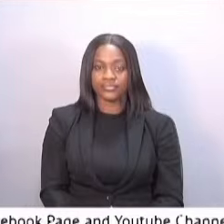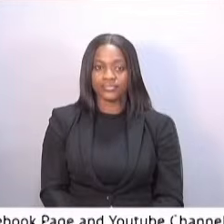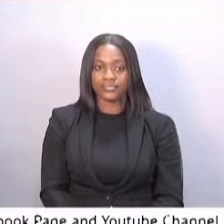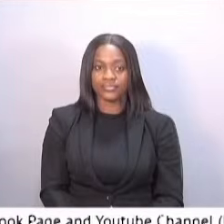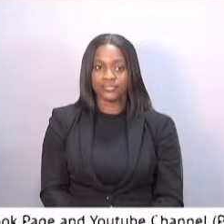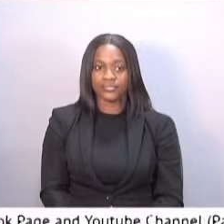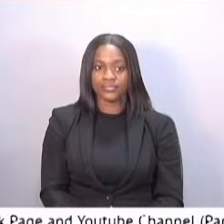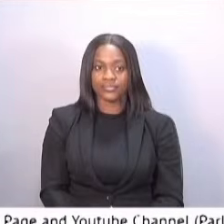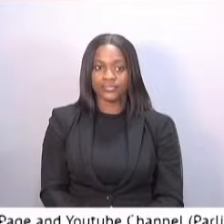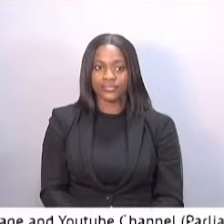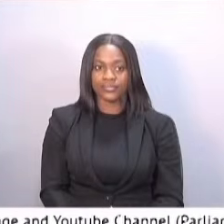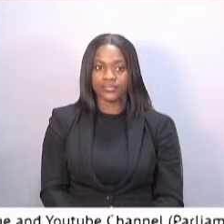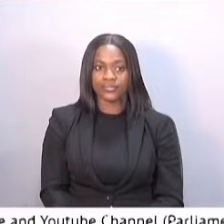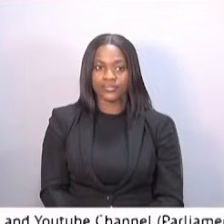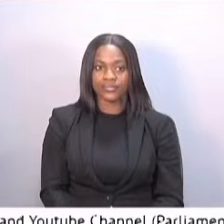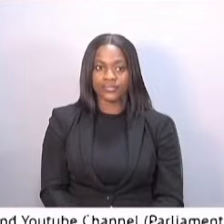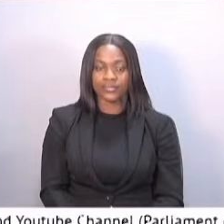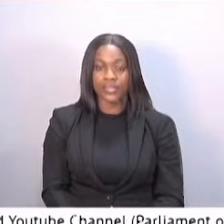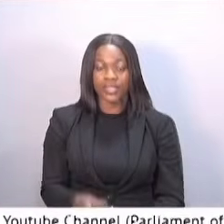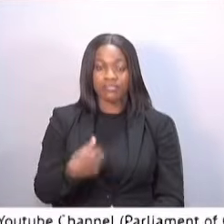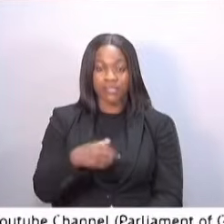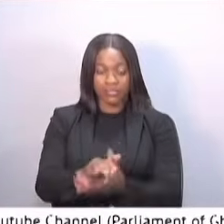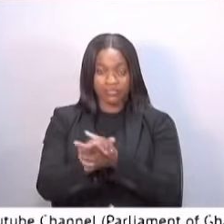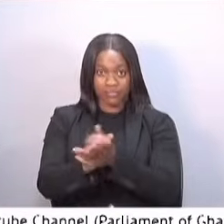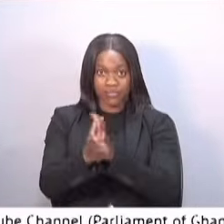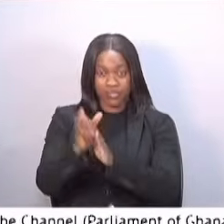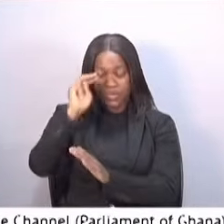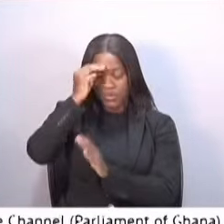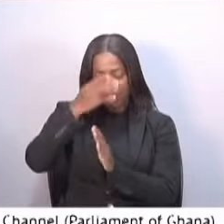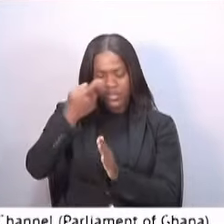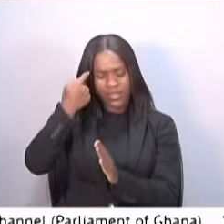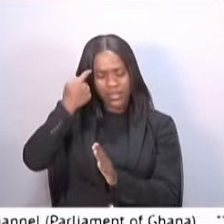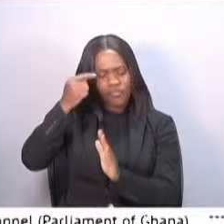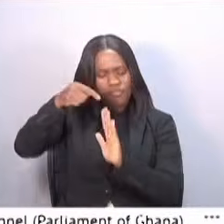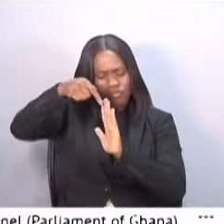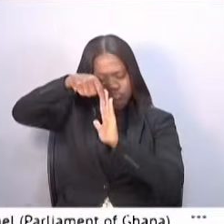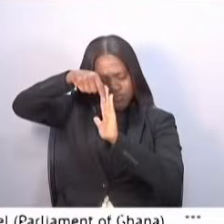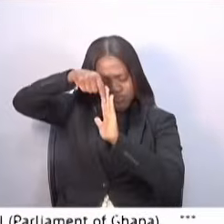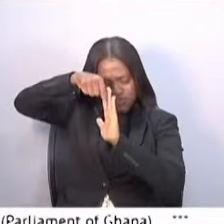from the outset, let me commend the Minister for a detailed